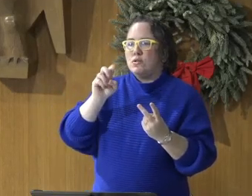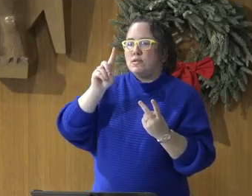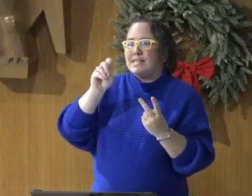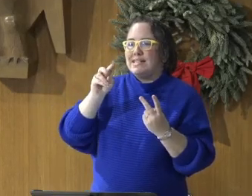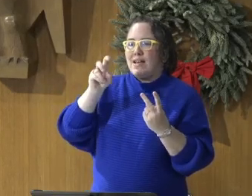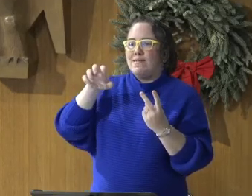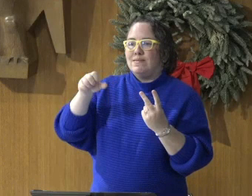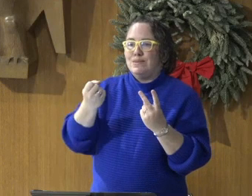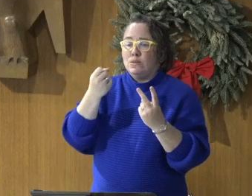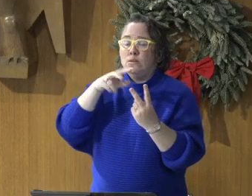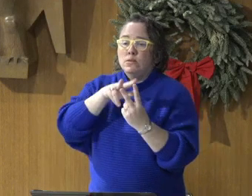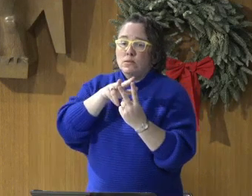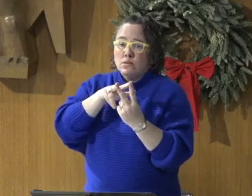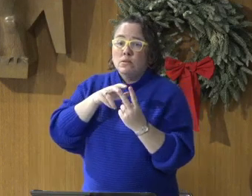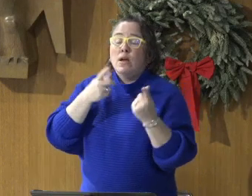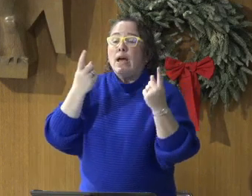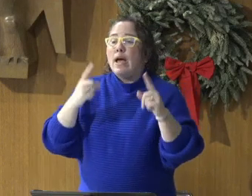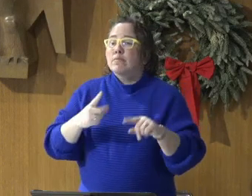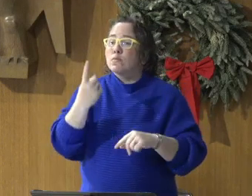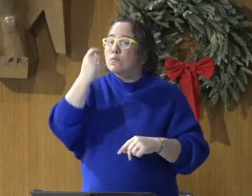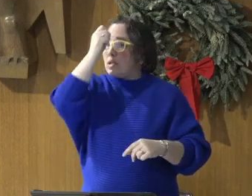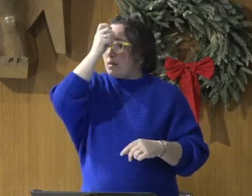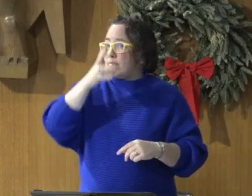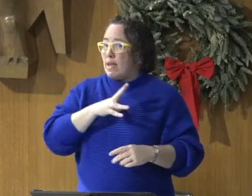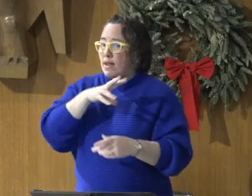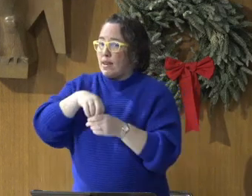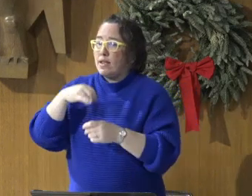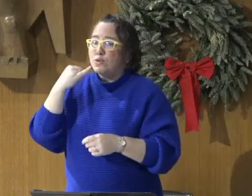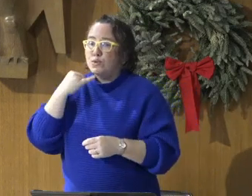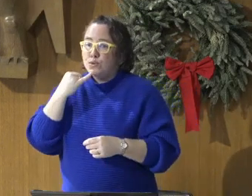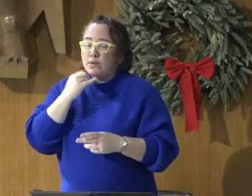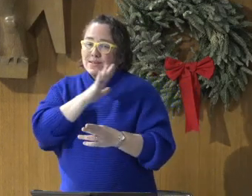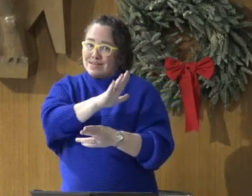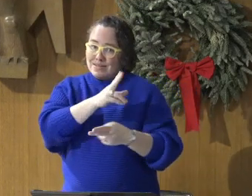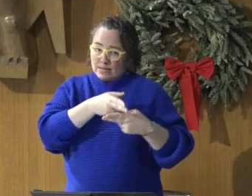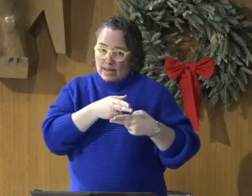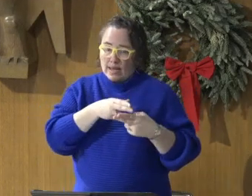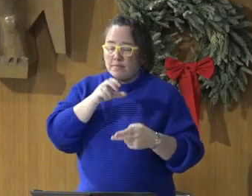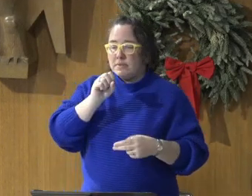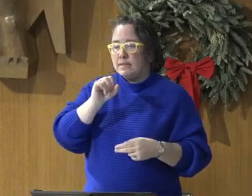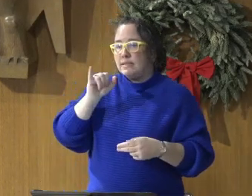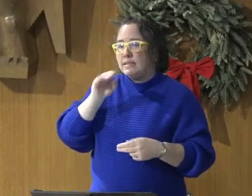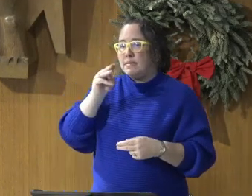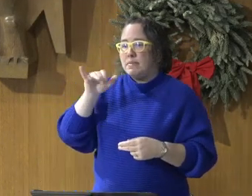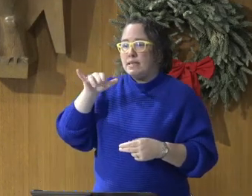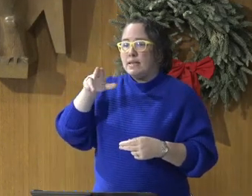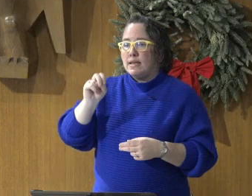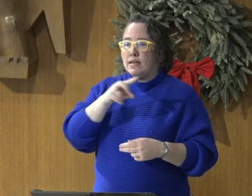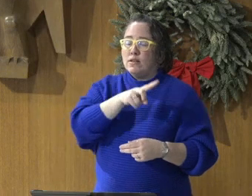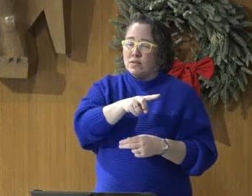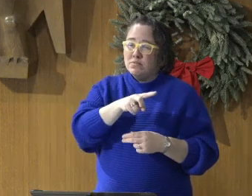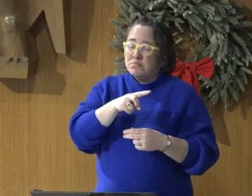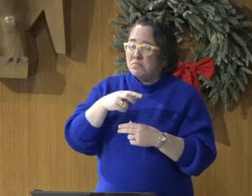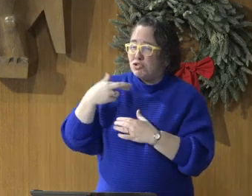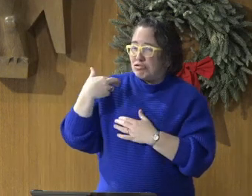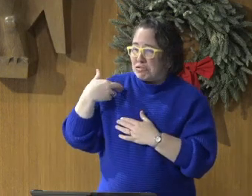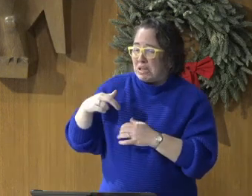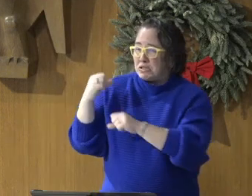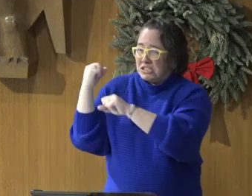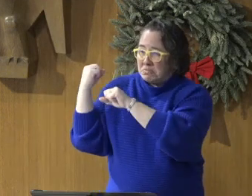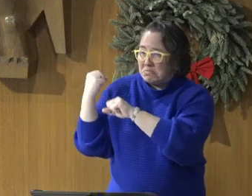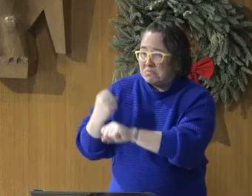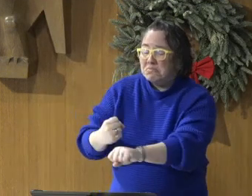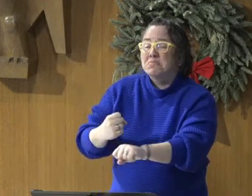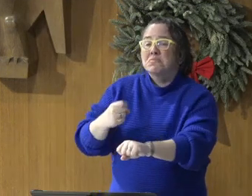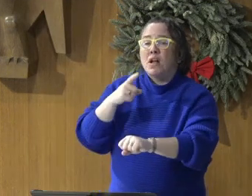there was a man in Jerusalem whose name was Simeon. This man was righteous and devout, looking forward